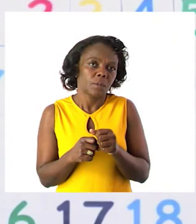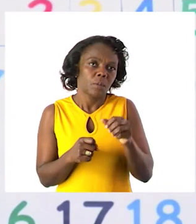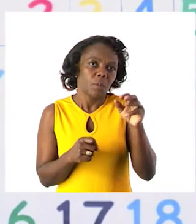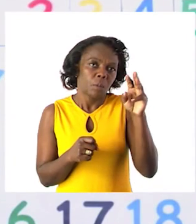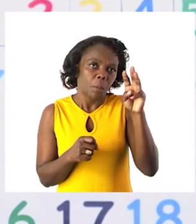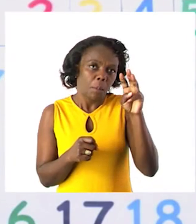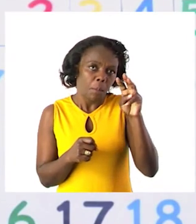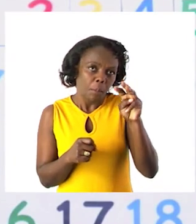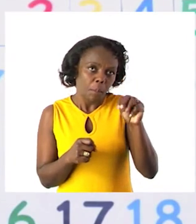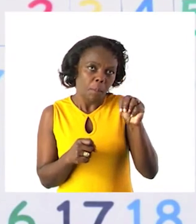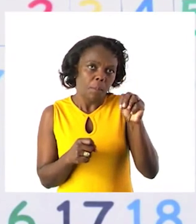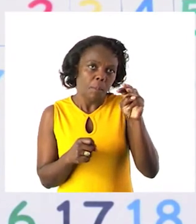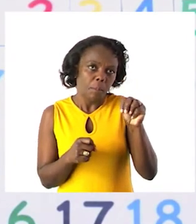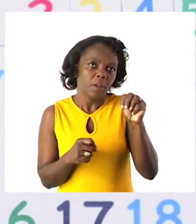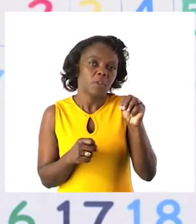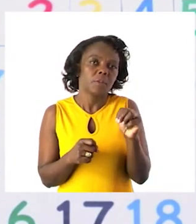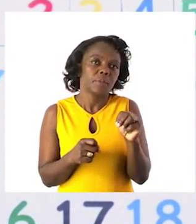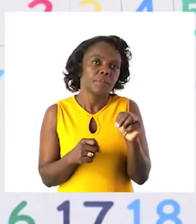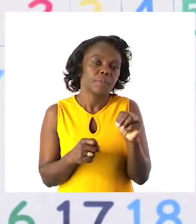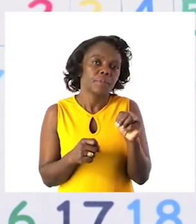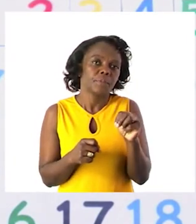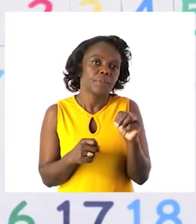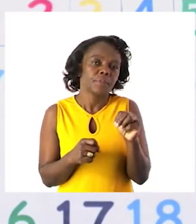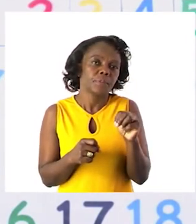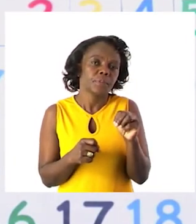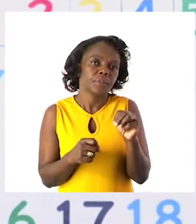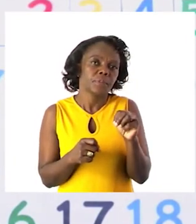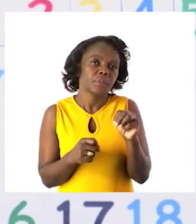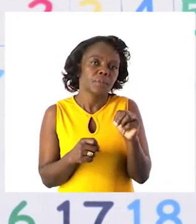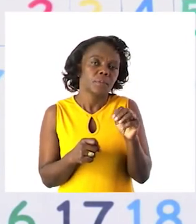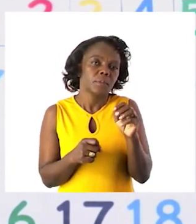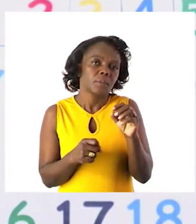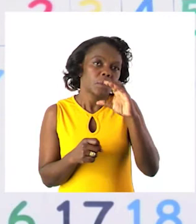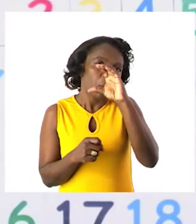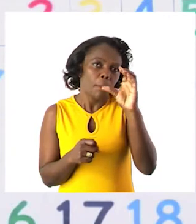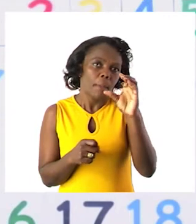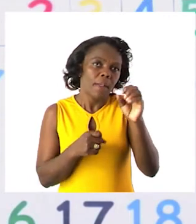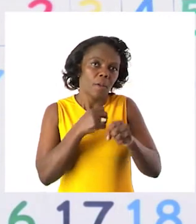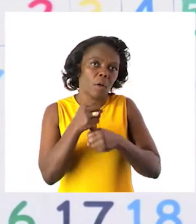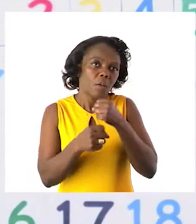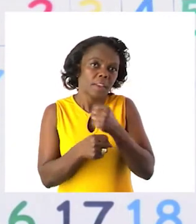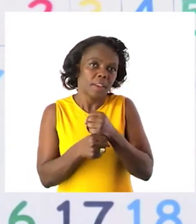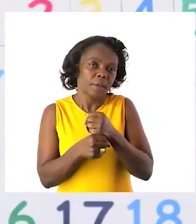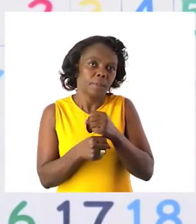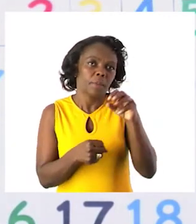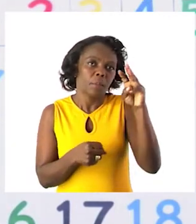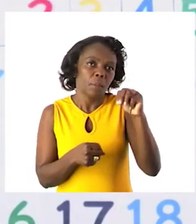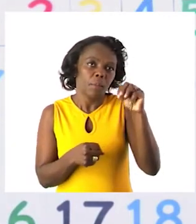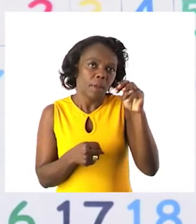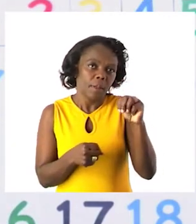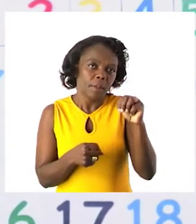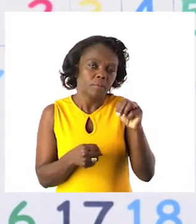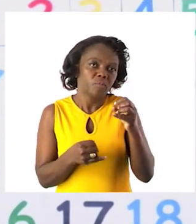all right, let's write March. It's a month of the year, March. It's at the